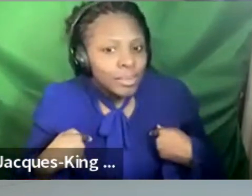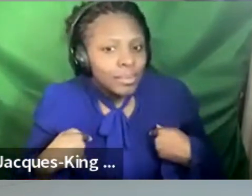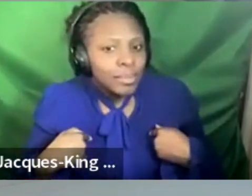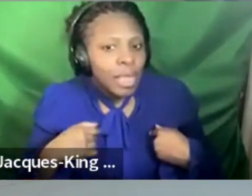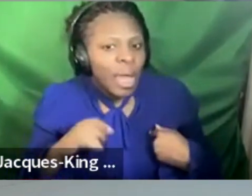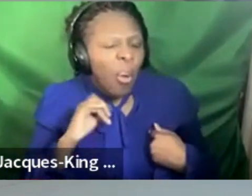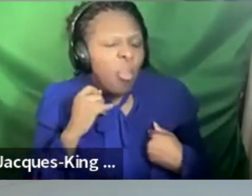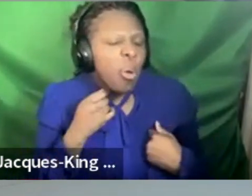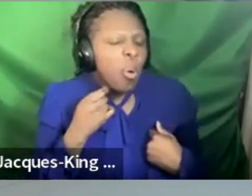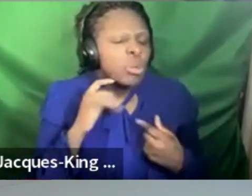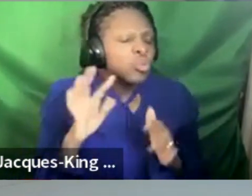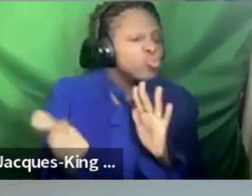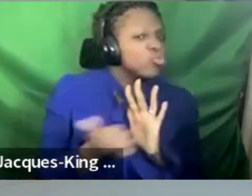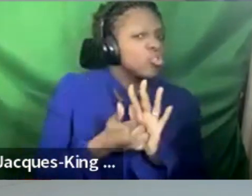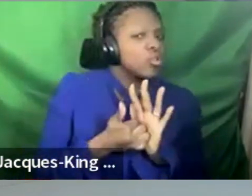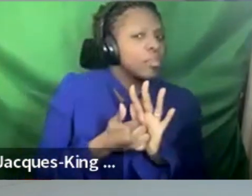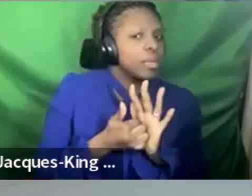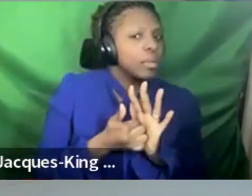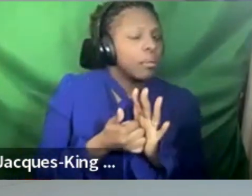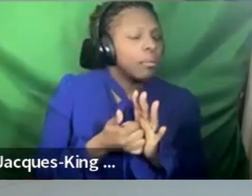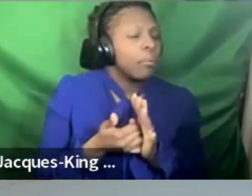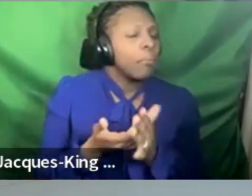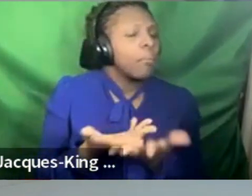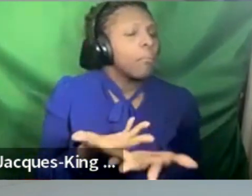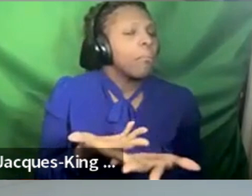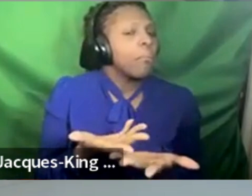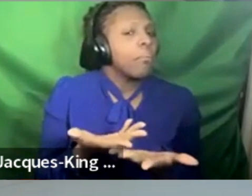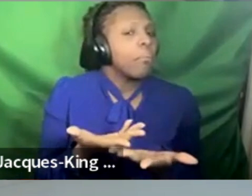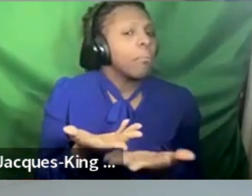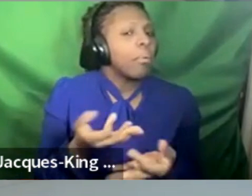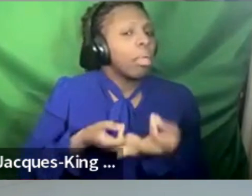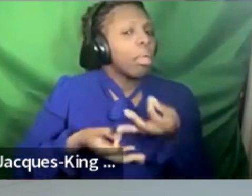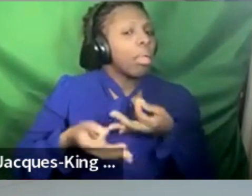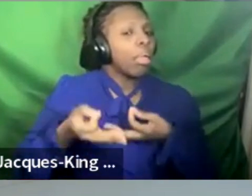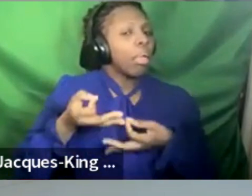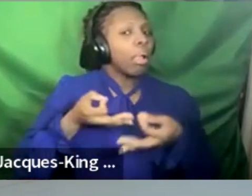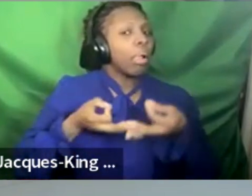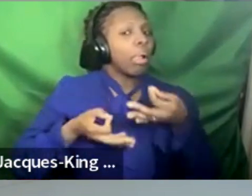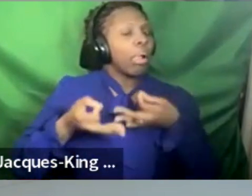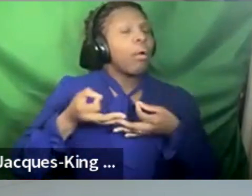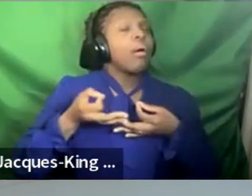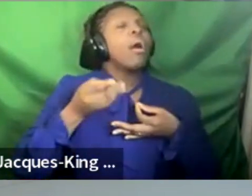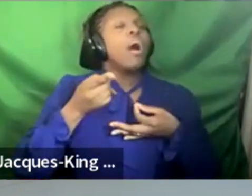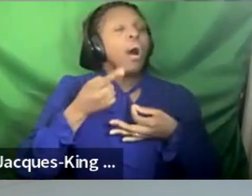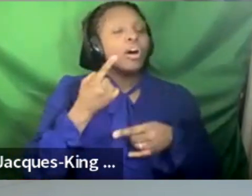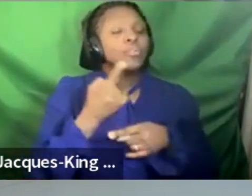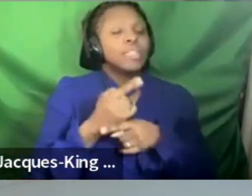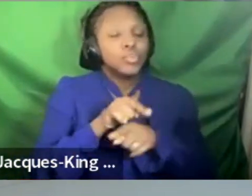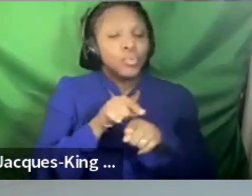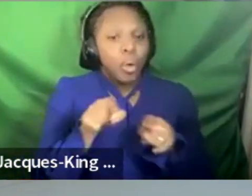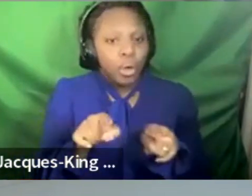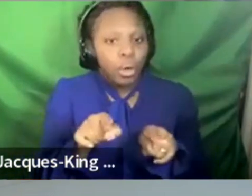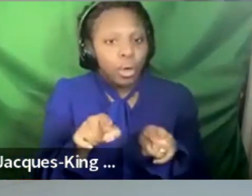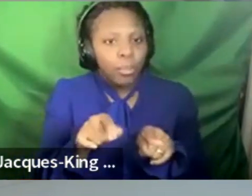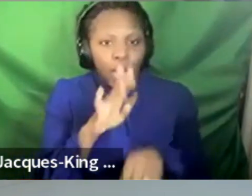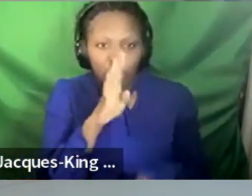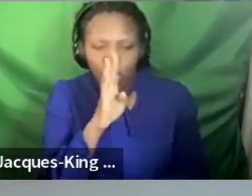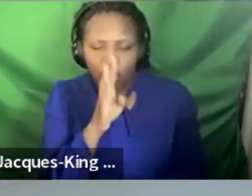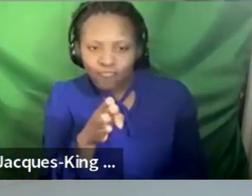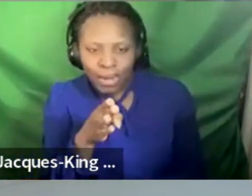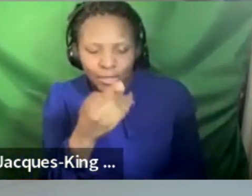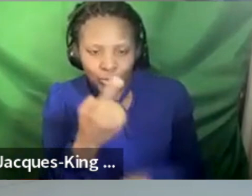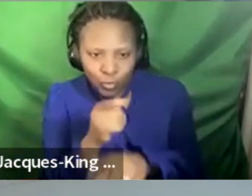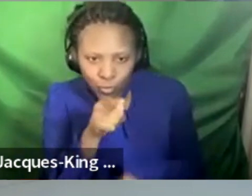talking to me, so I'm gonna play dumb and actually open up to this, you know, or I get to speak to